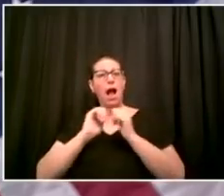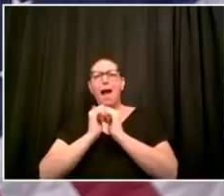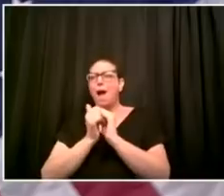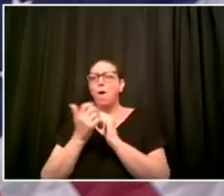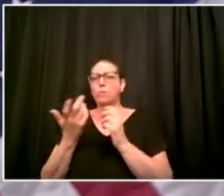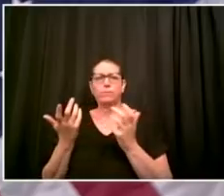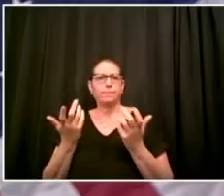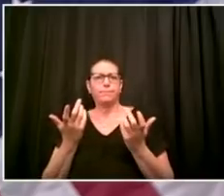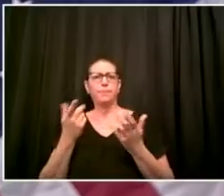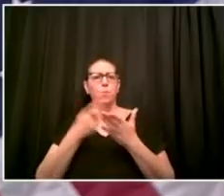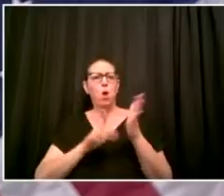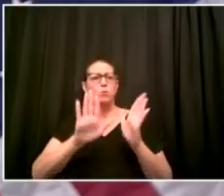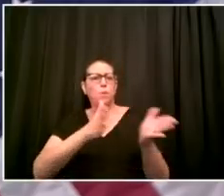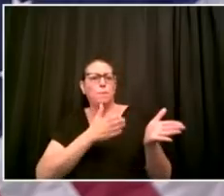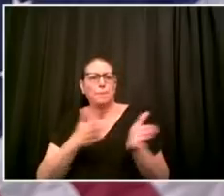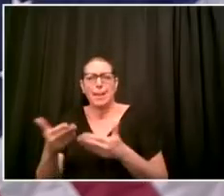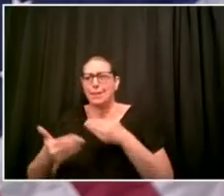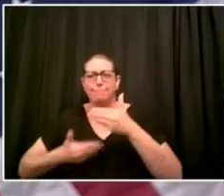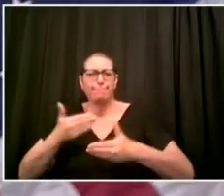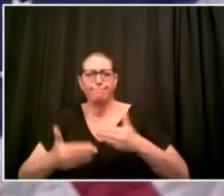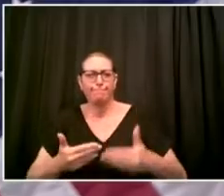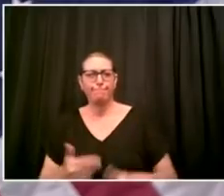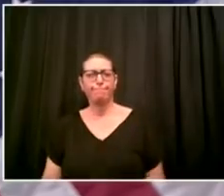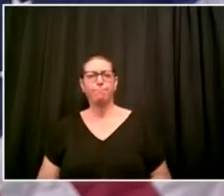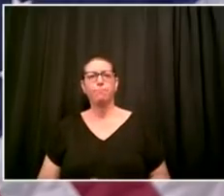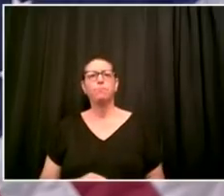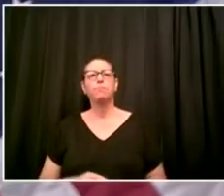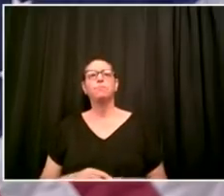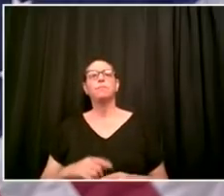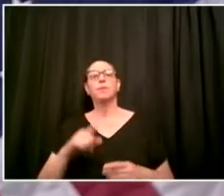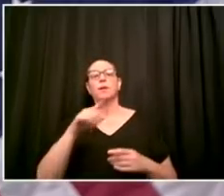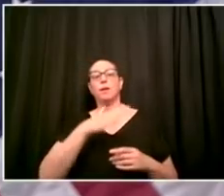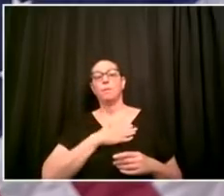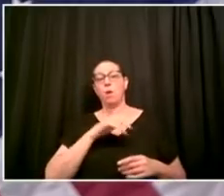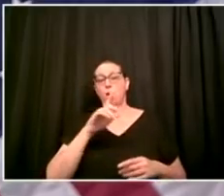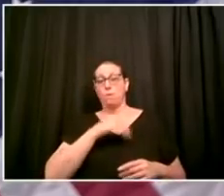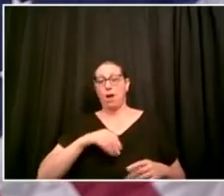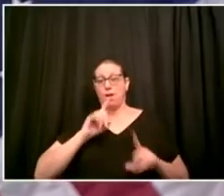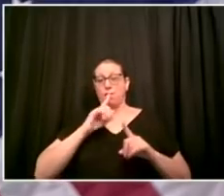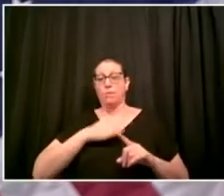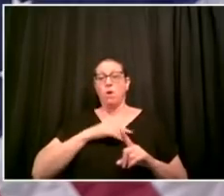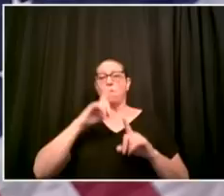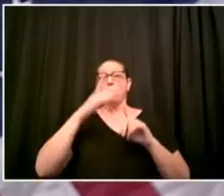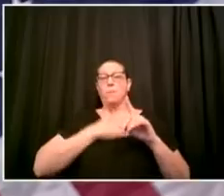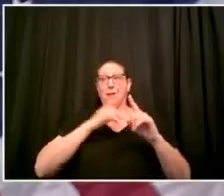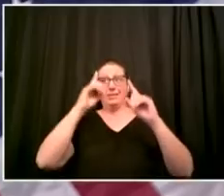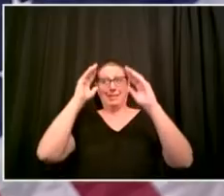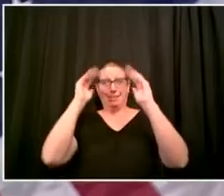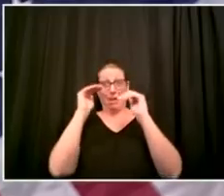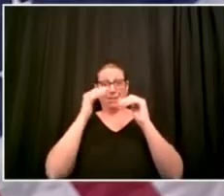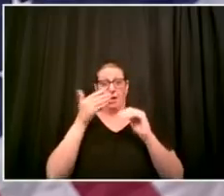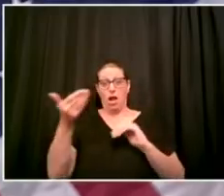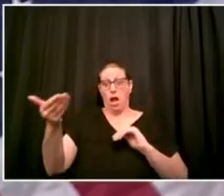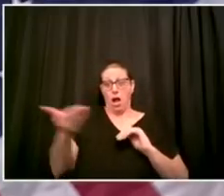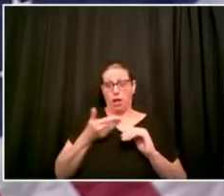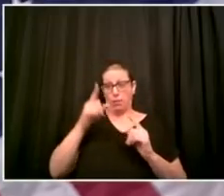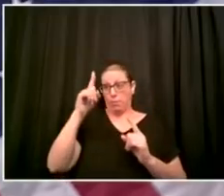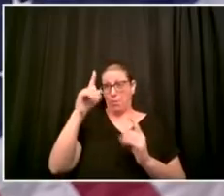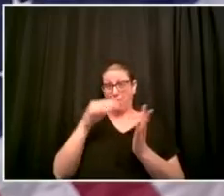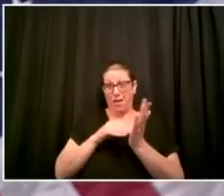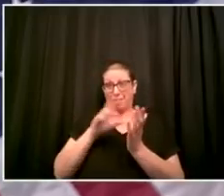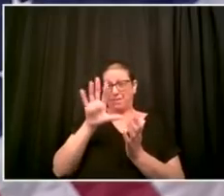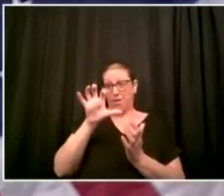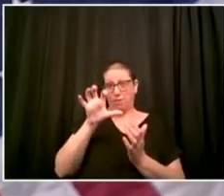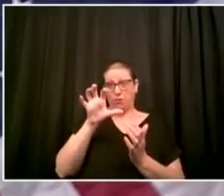Aaron, on the first point, we expect to get to that 2,500 plus number in the first 2 weeks of